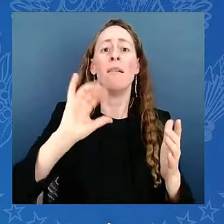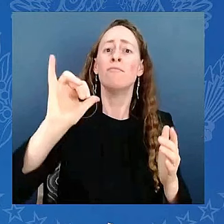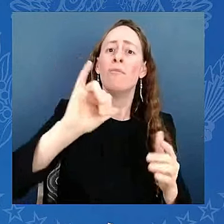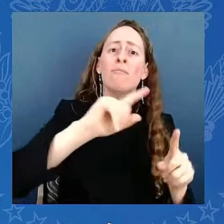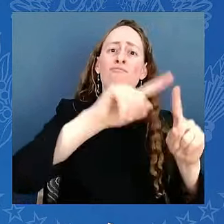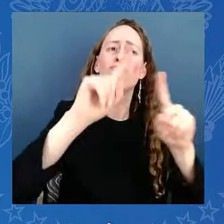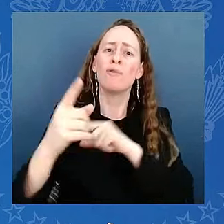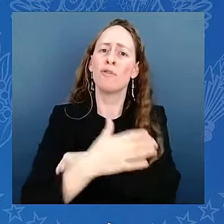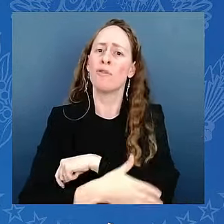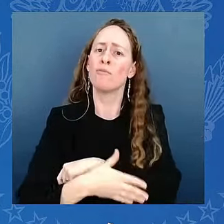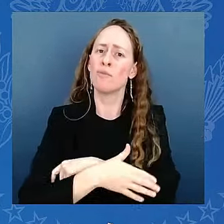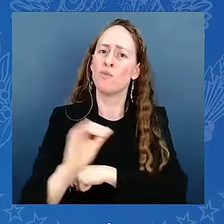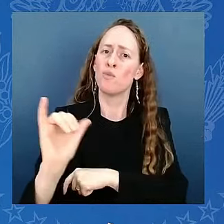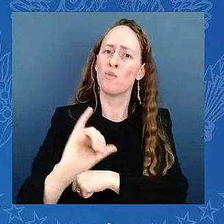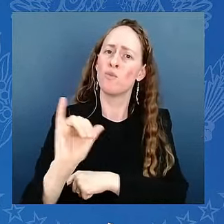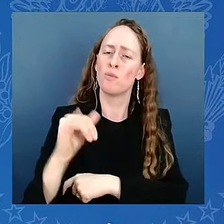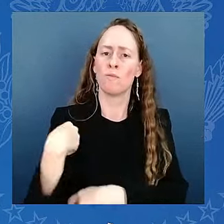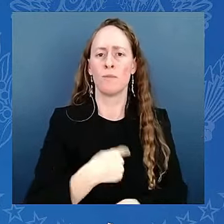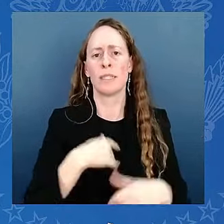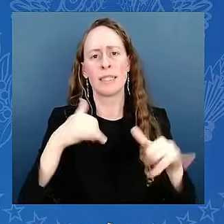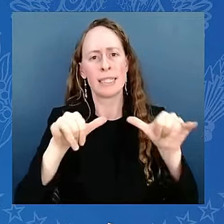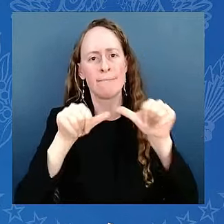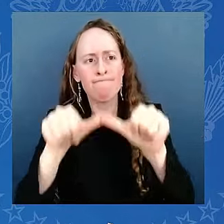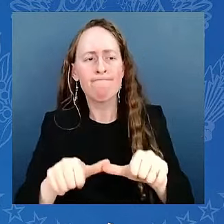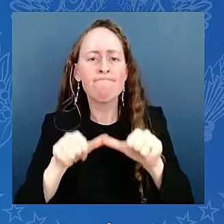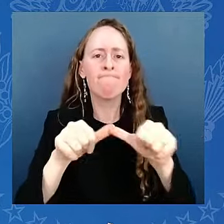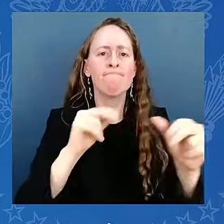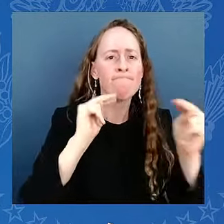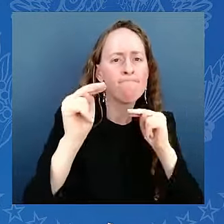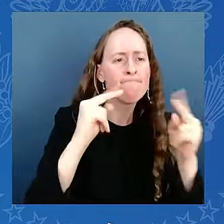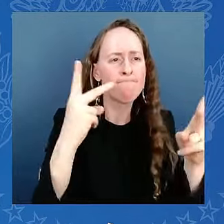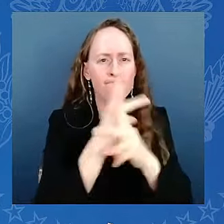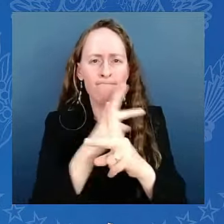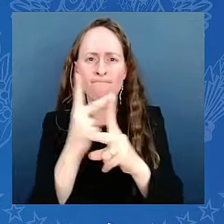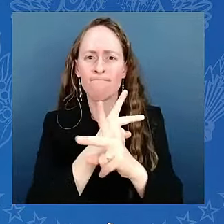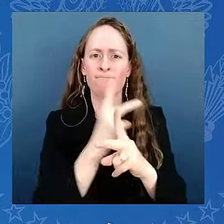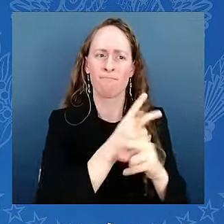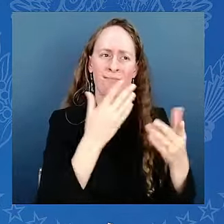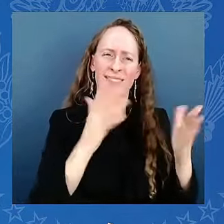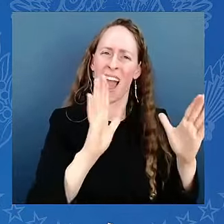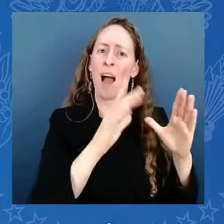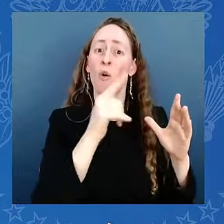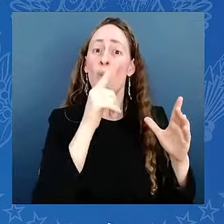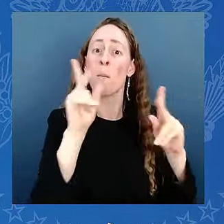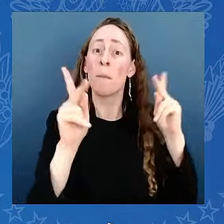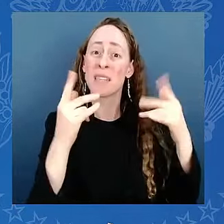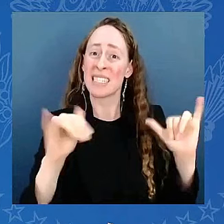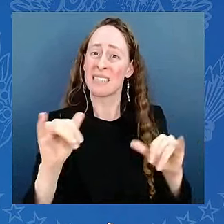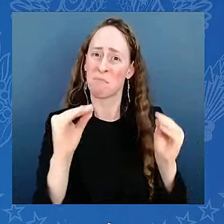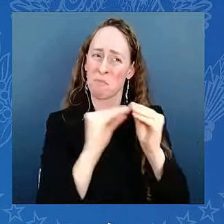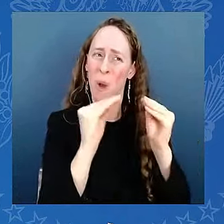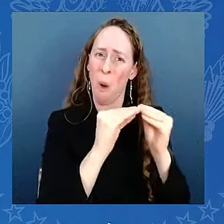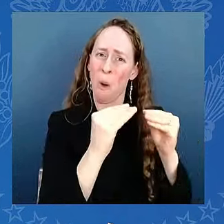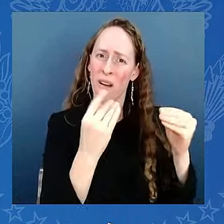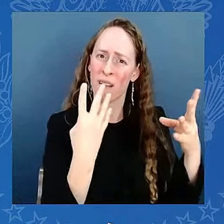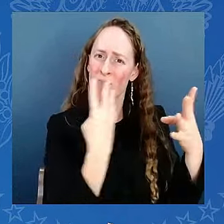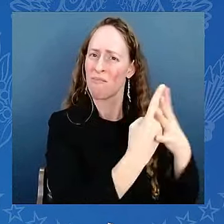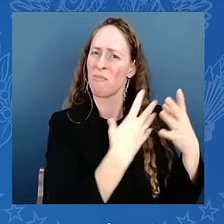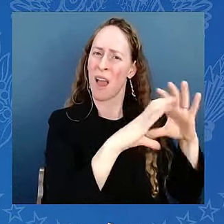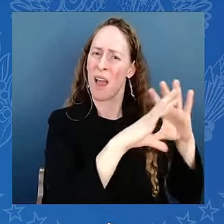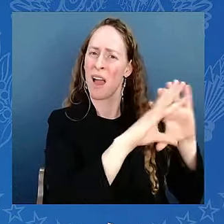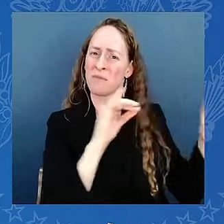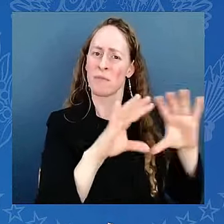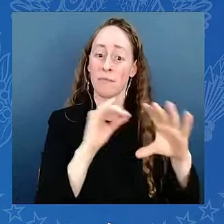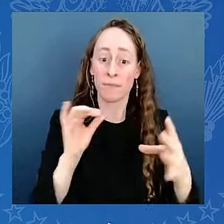world. Let me end where I began, with Paul, Evan, and also Vladimir and